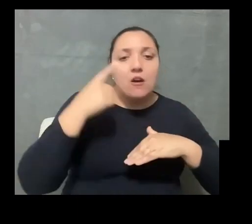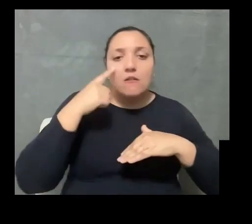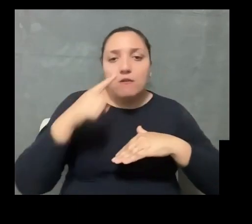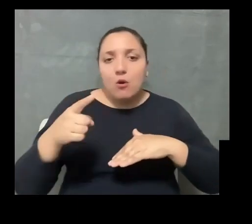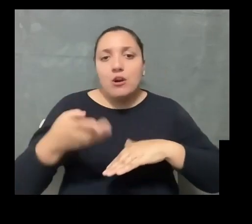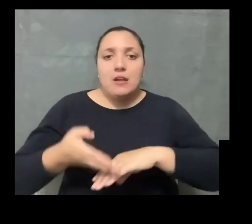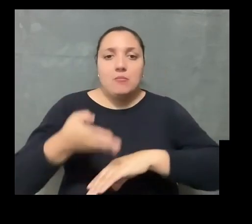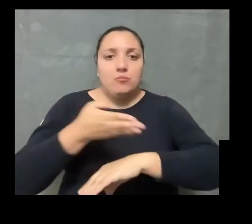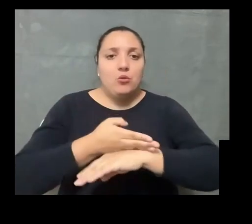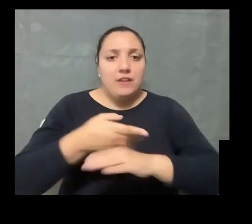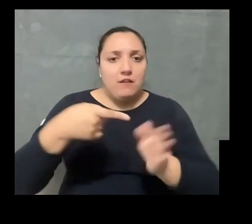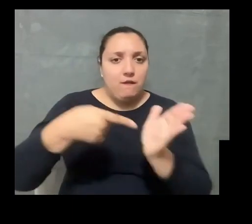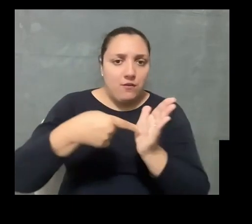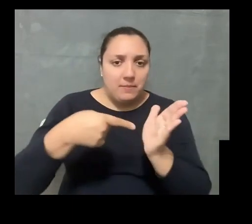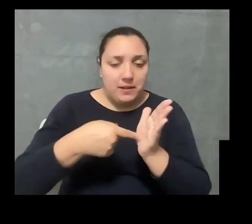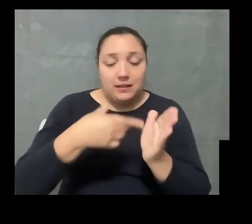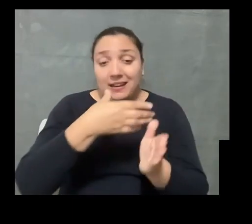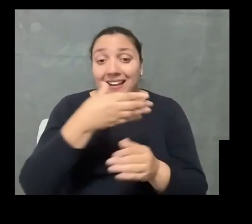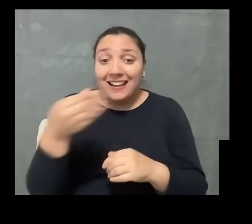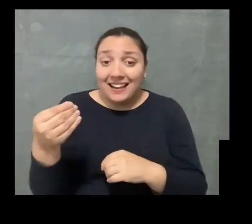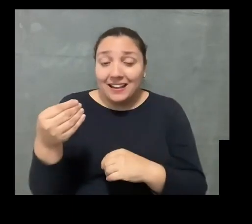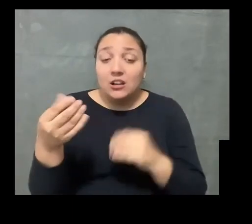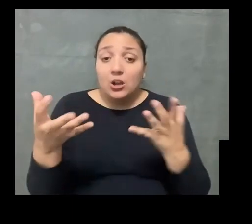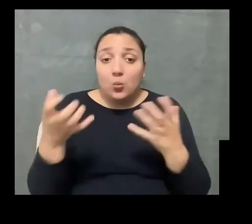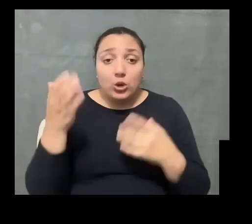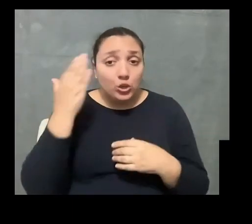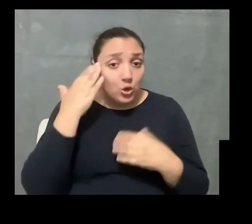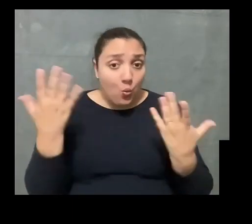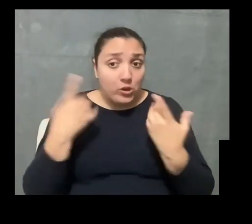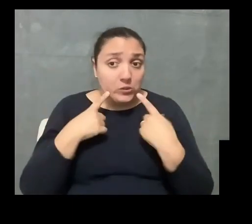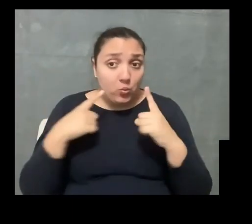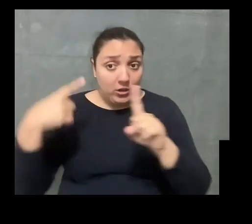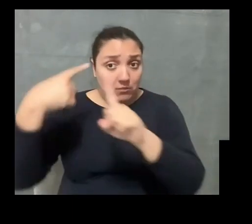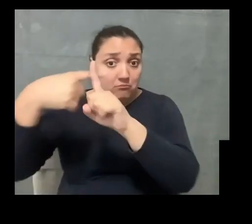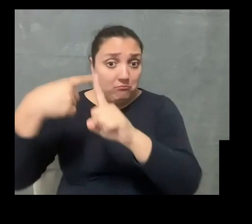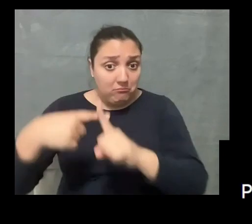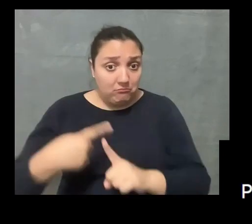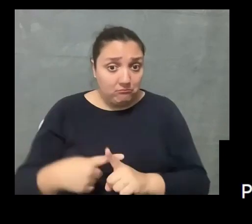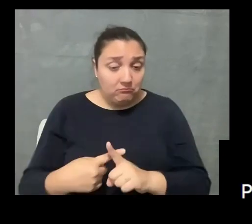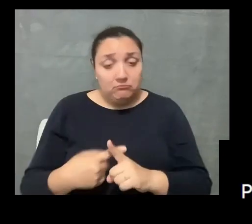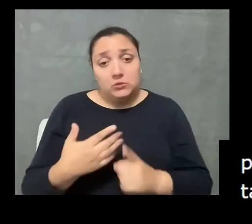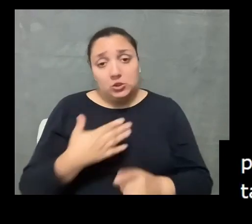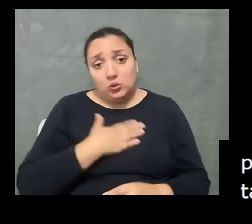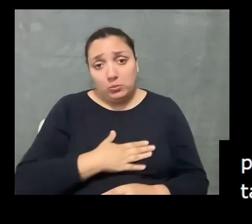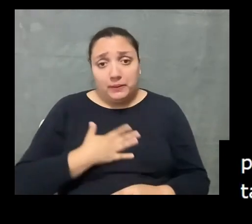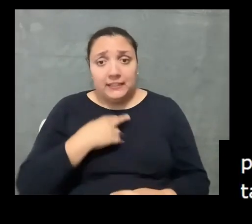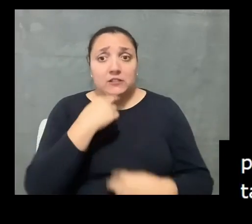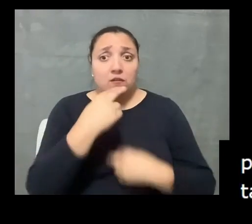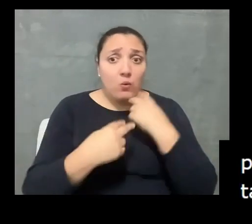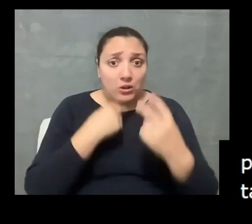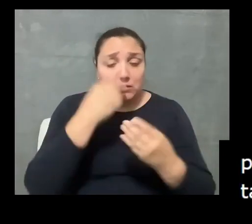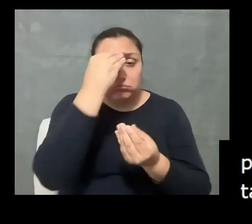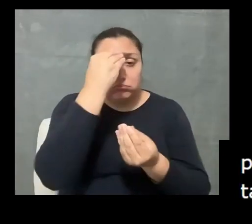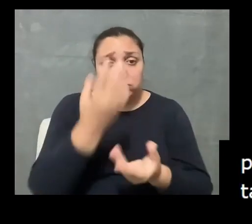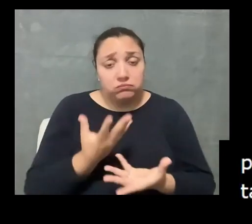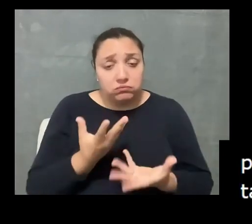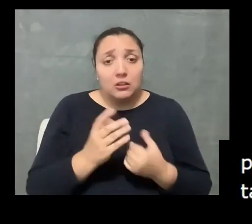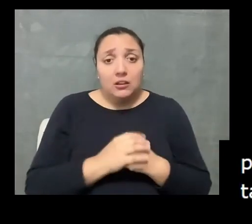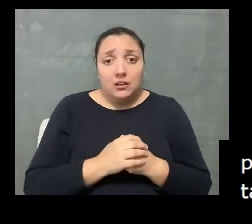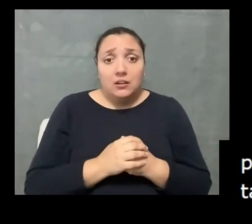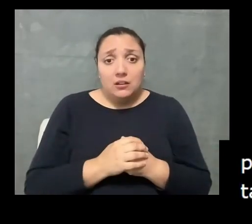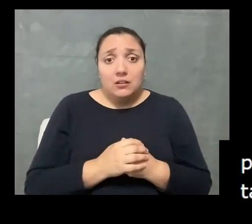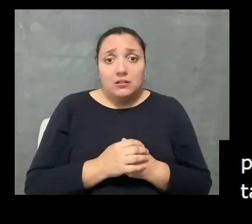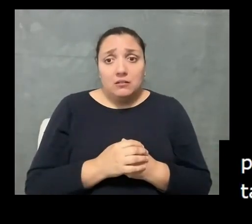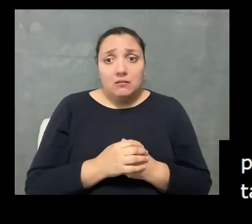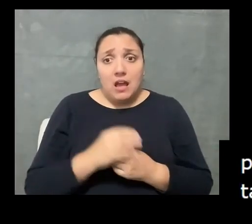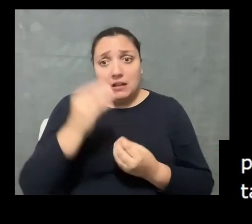affordability, and we want to know what's working again. So please be vocal and give some shine to the